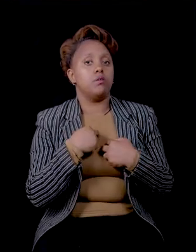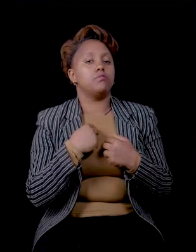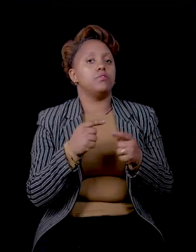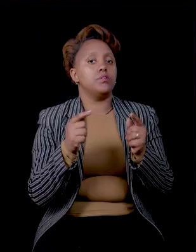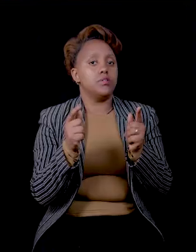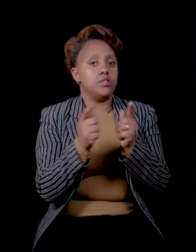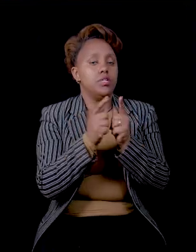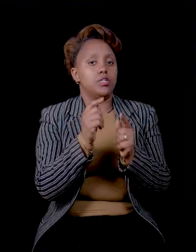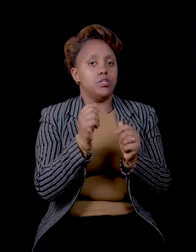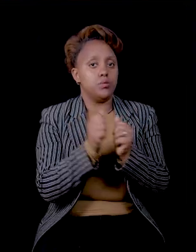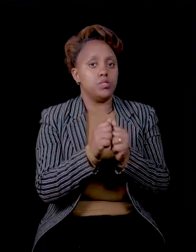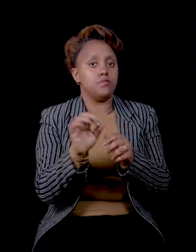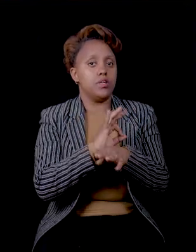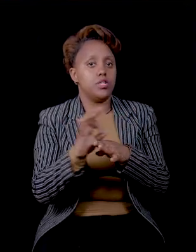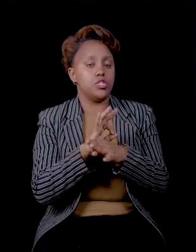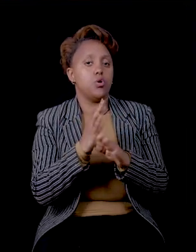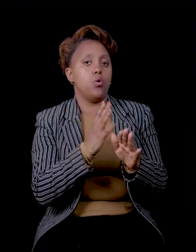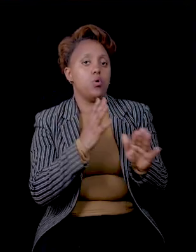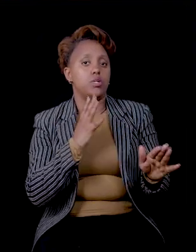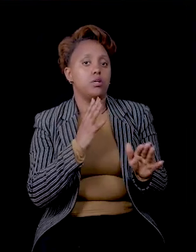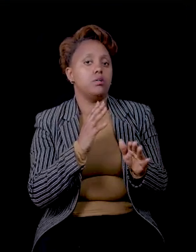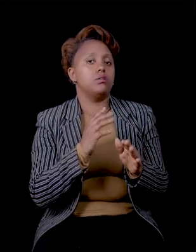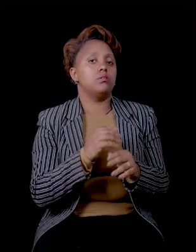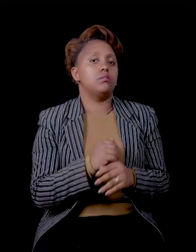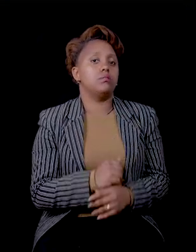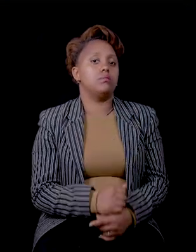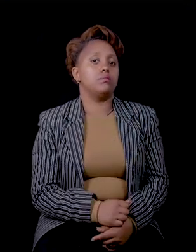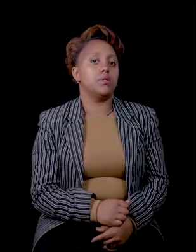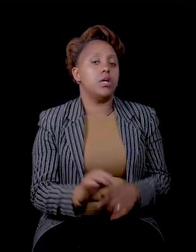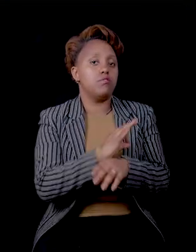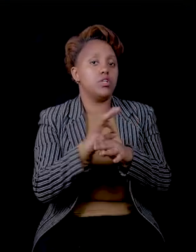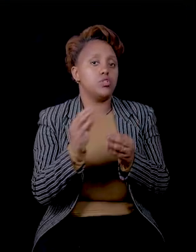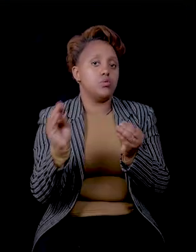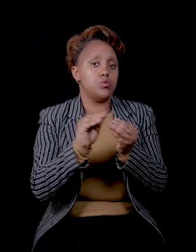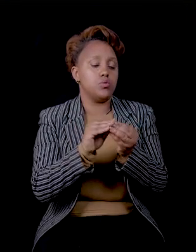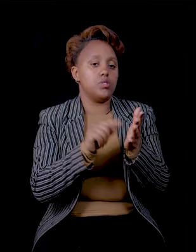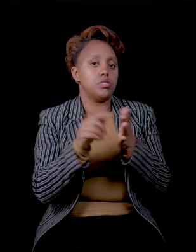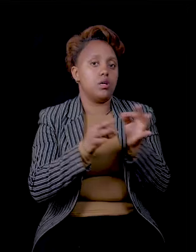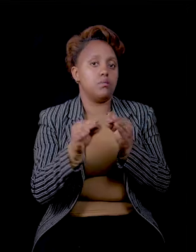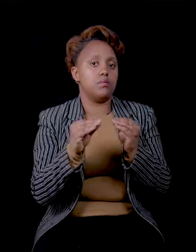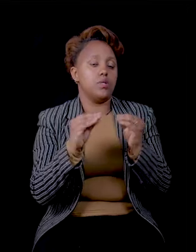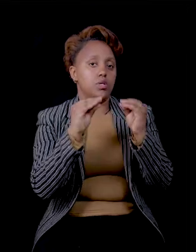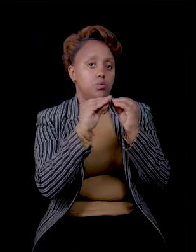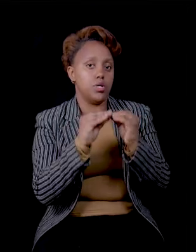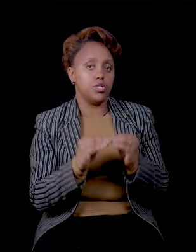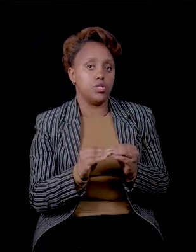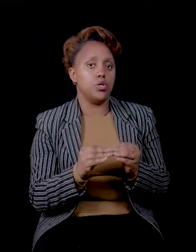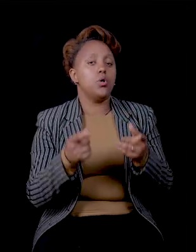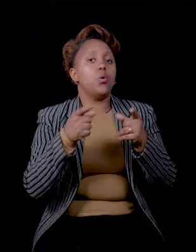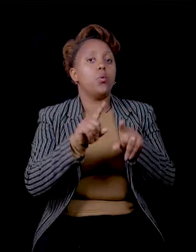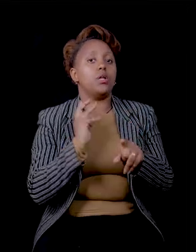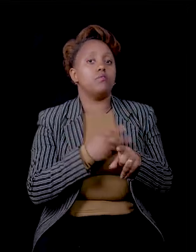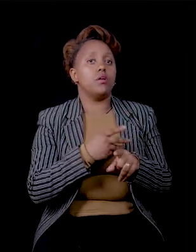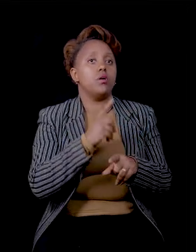dealing with functions as form of ordered pairs of numbers. A function can also be described with an equation. Whenever